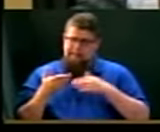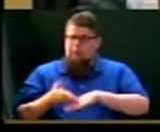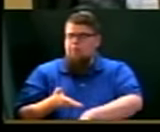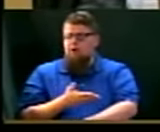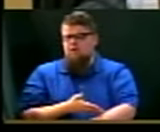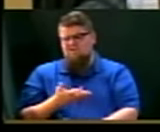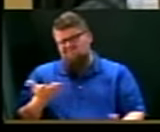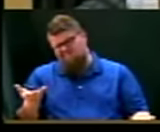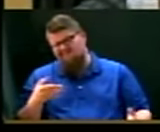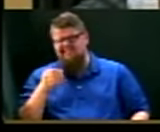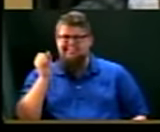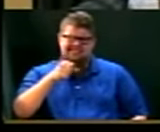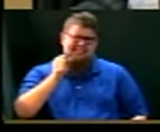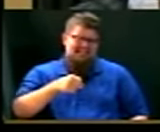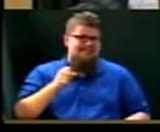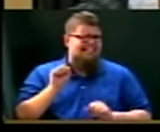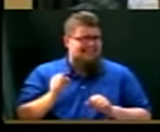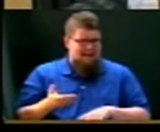I do.